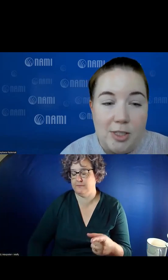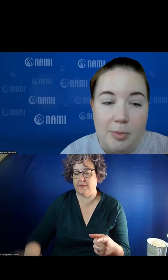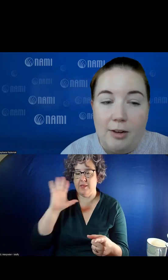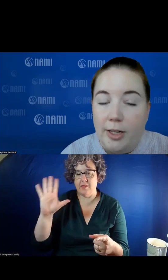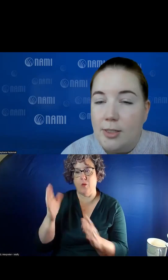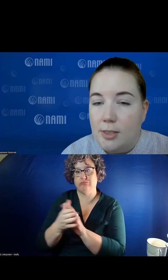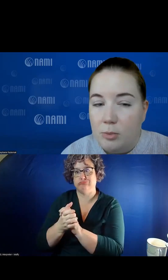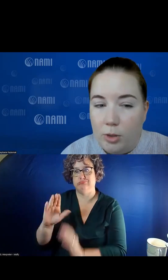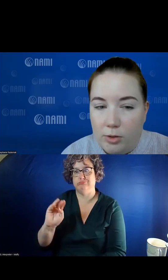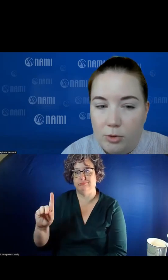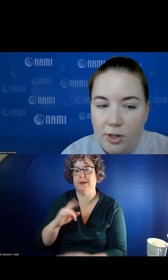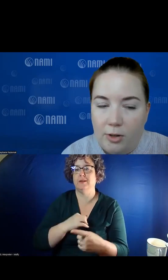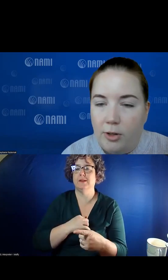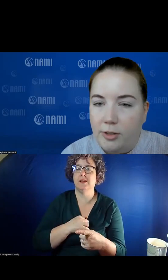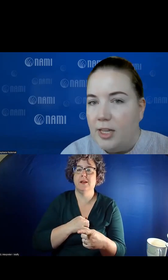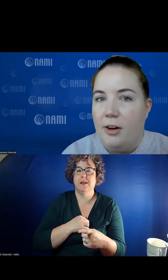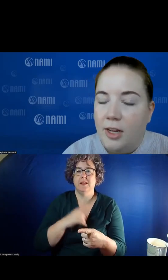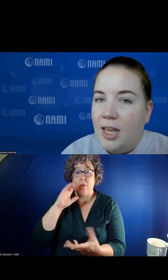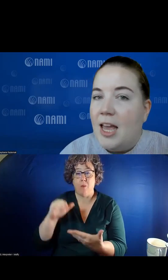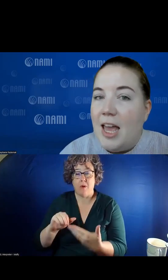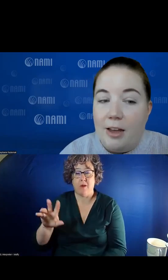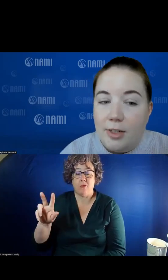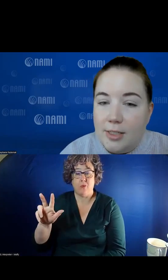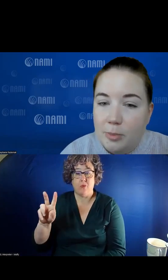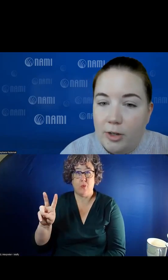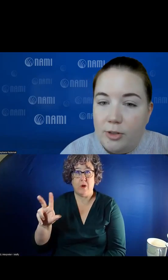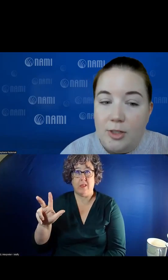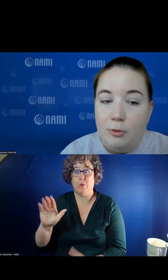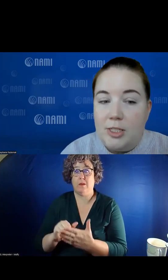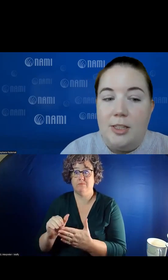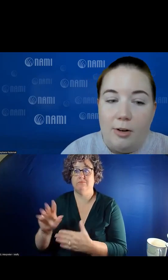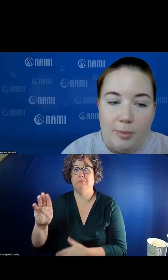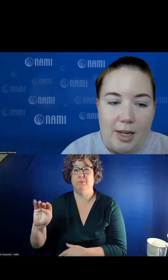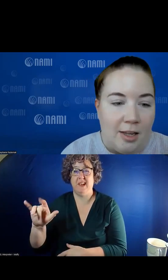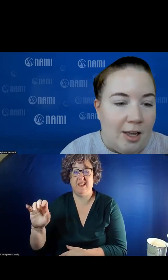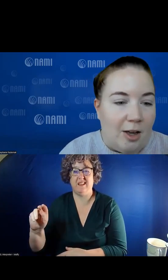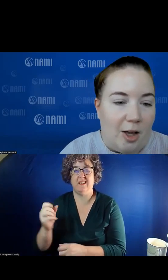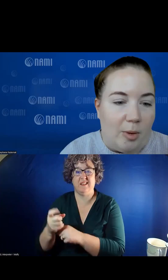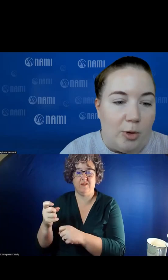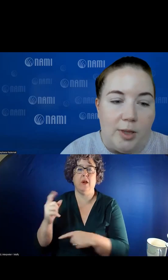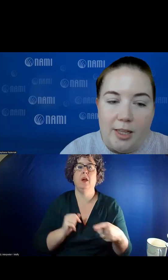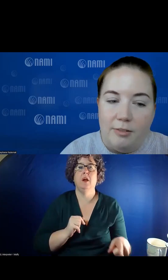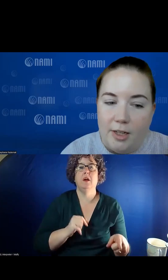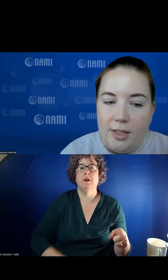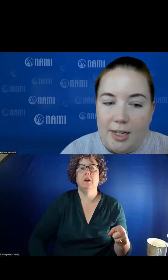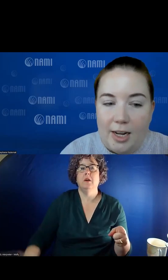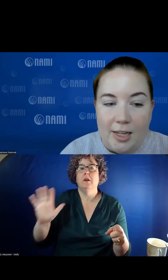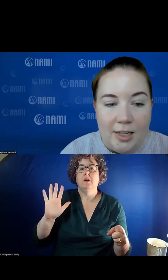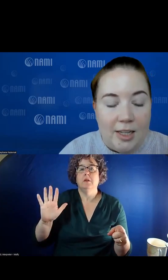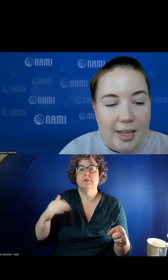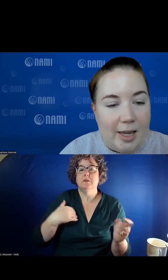and especially Behavioral Health System Baltimore and all of their advocacy partners, of which there are many, who led the